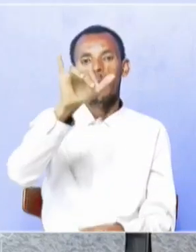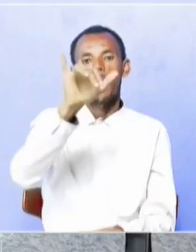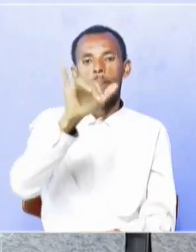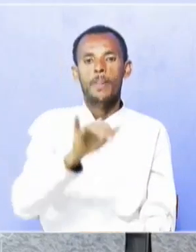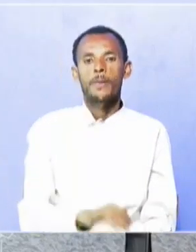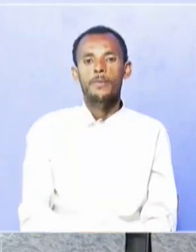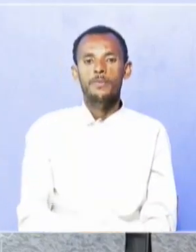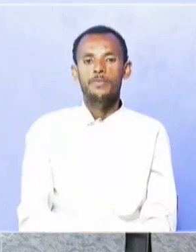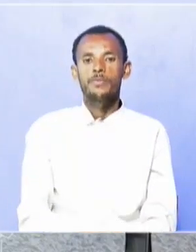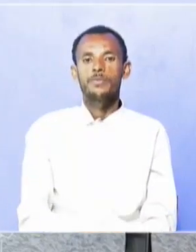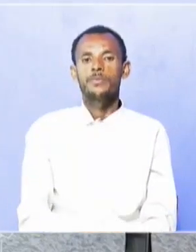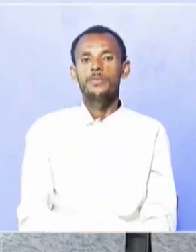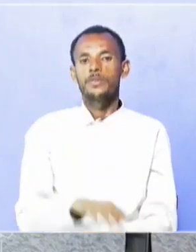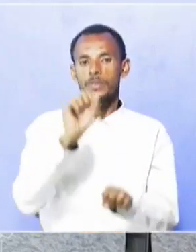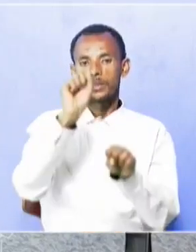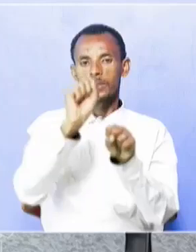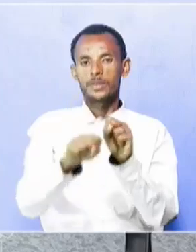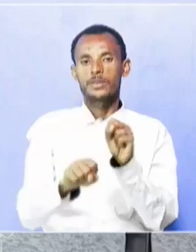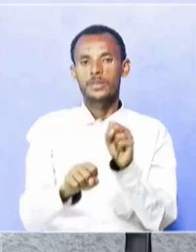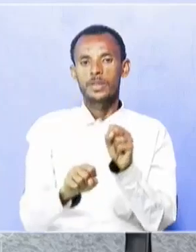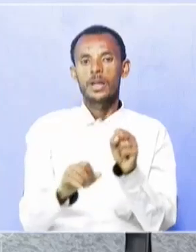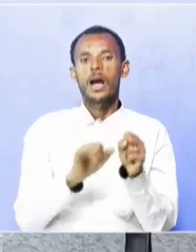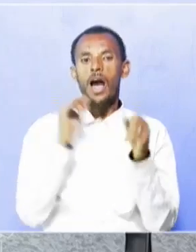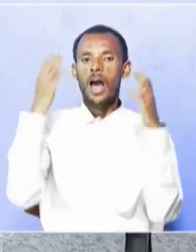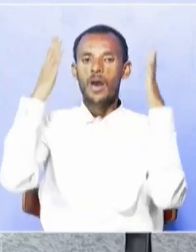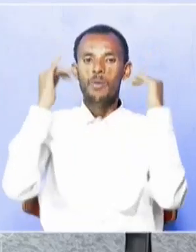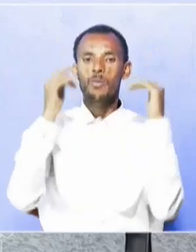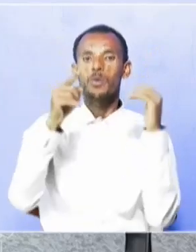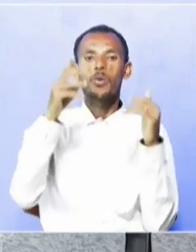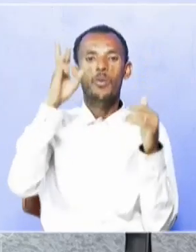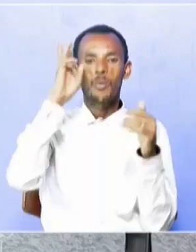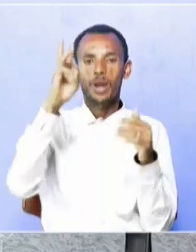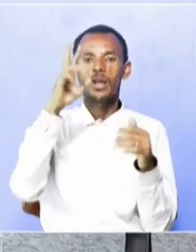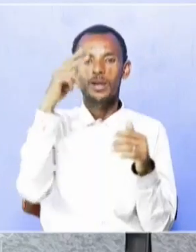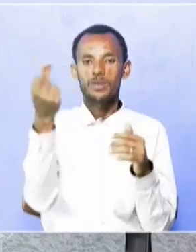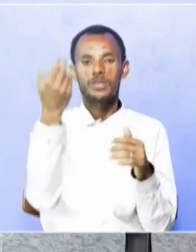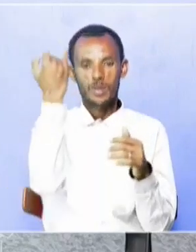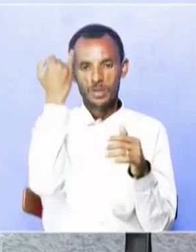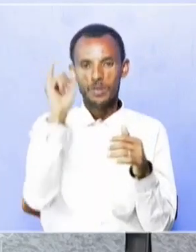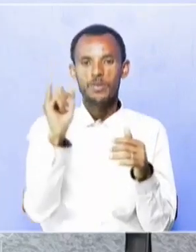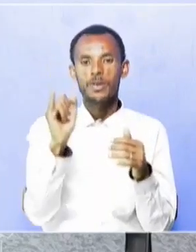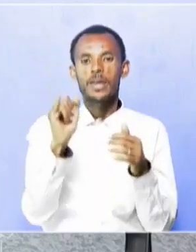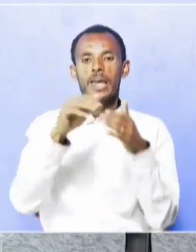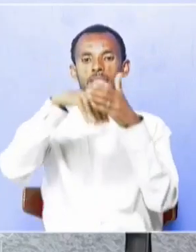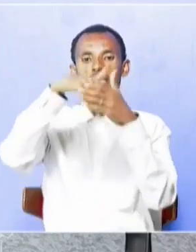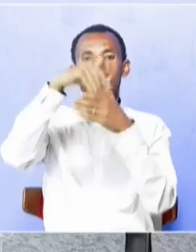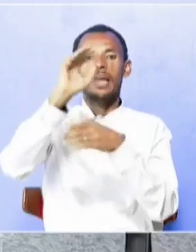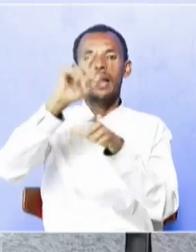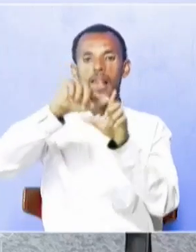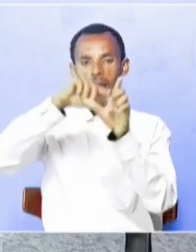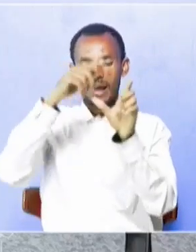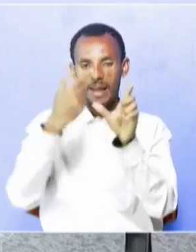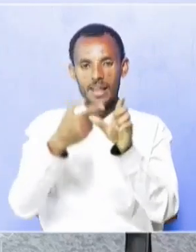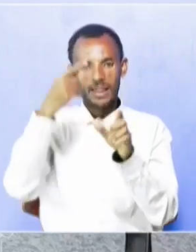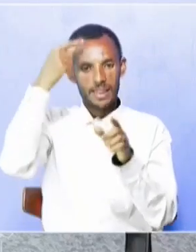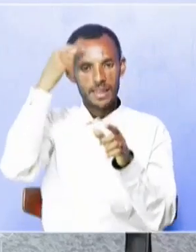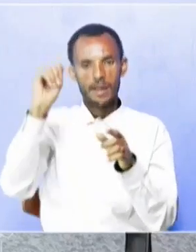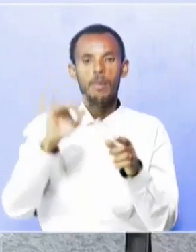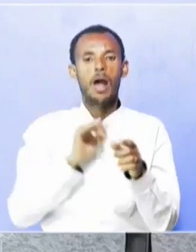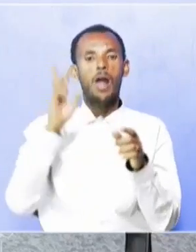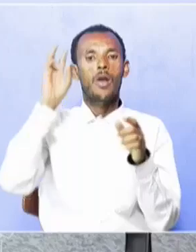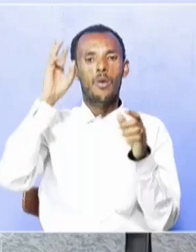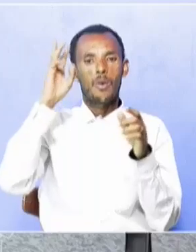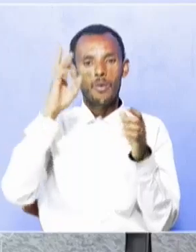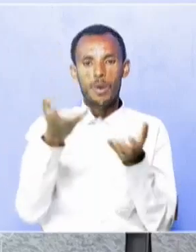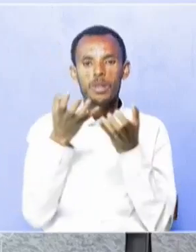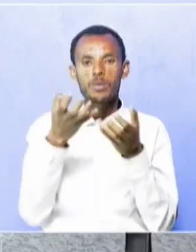Okay, so I hope you will apply the concept of exterior angle theorem. I want to give you